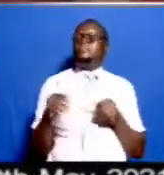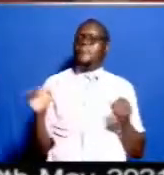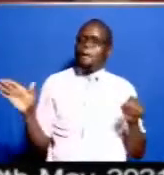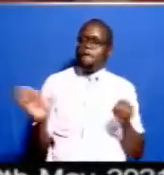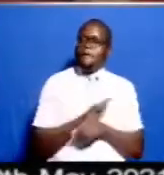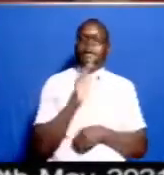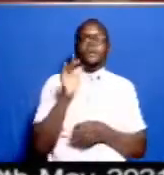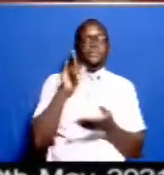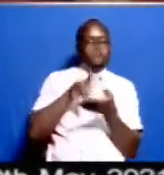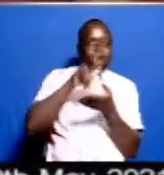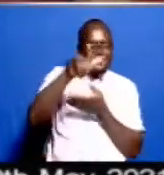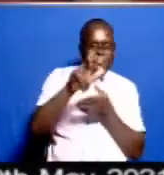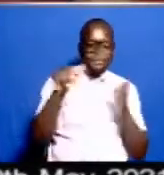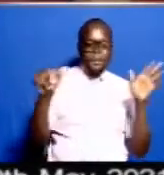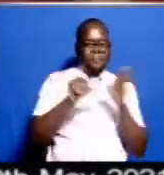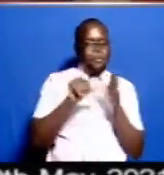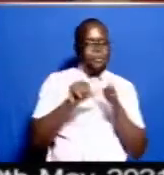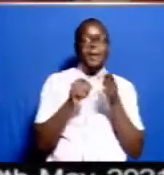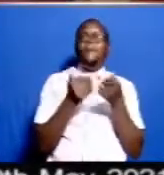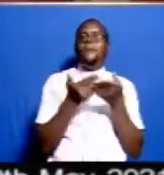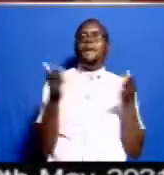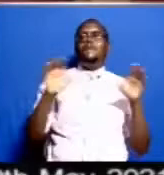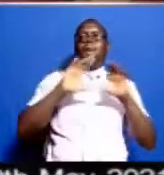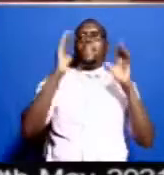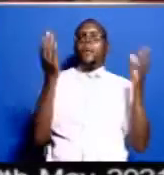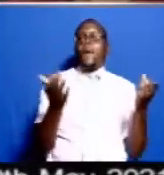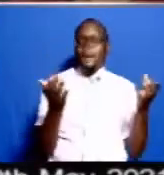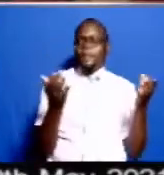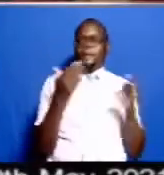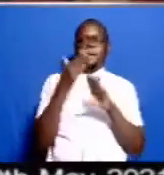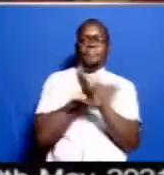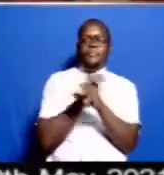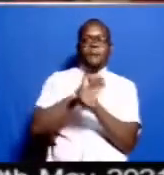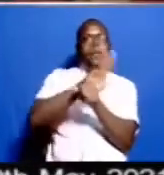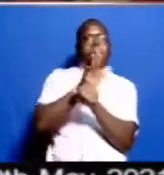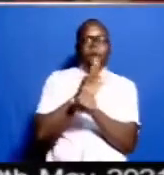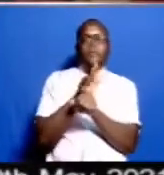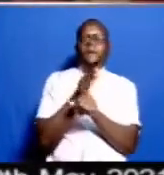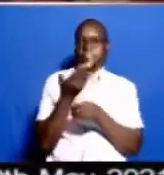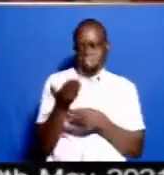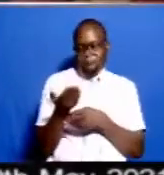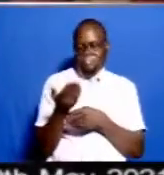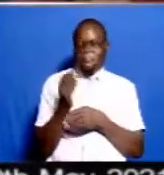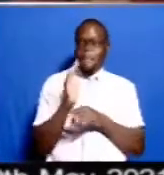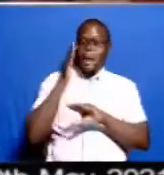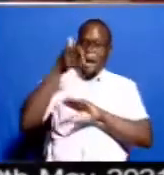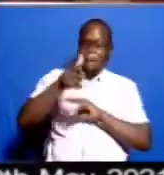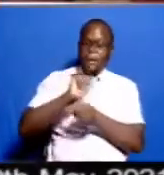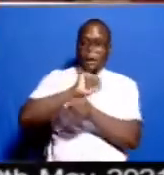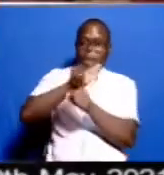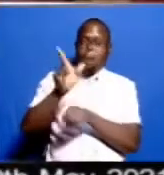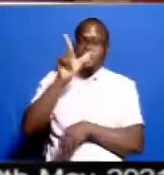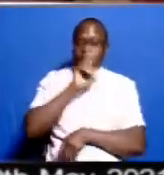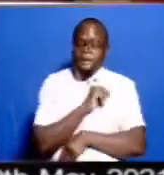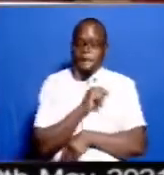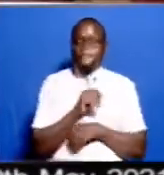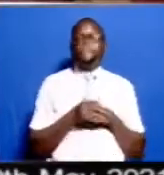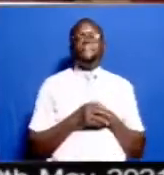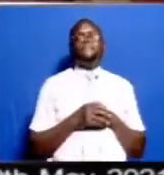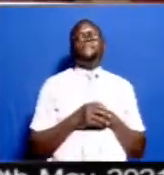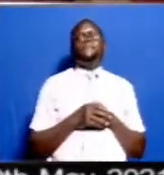is in shambles globally, even before COVID. Post-COVID,